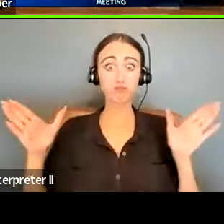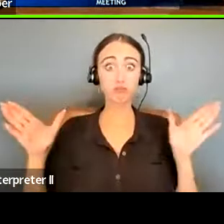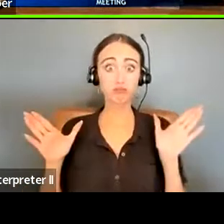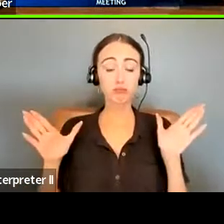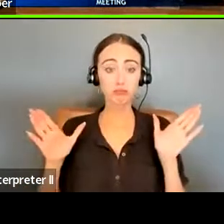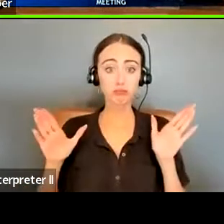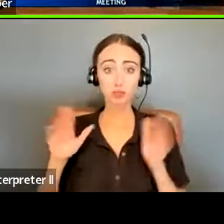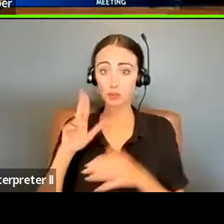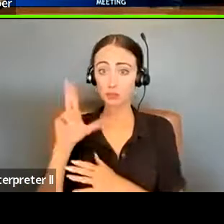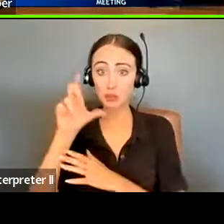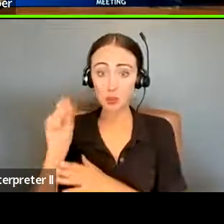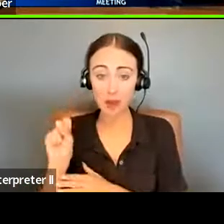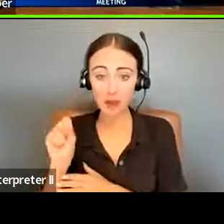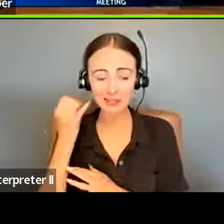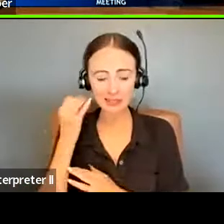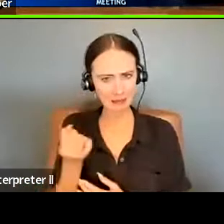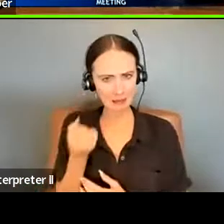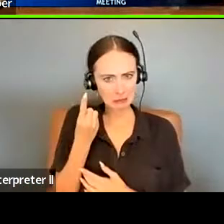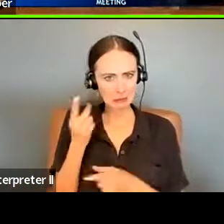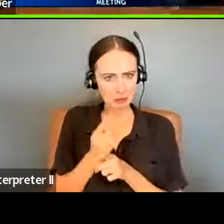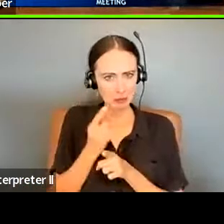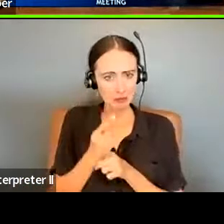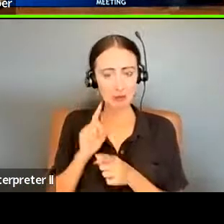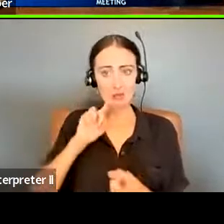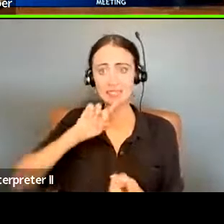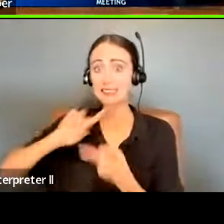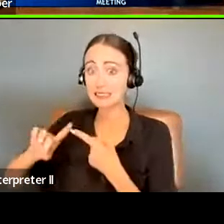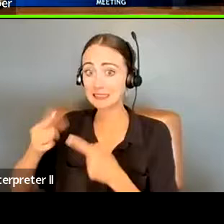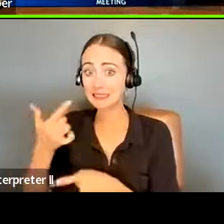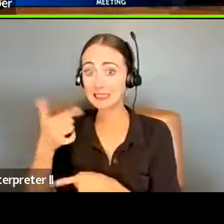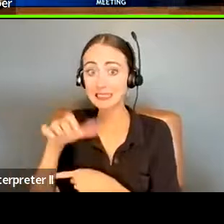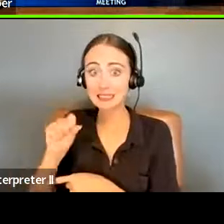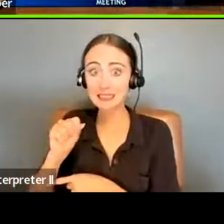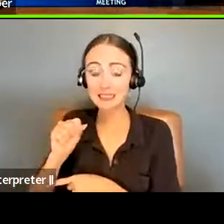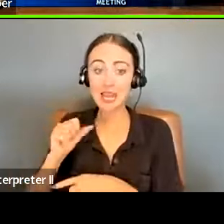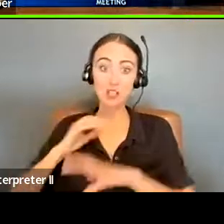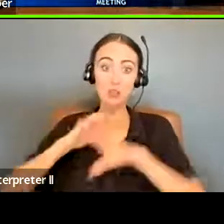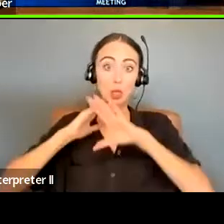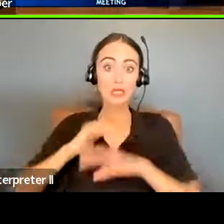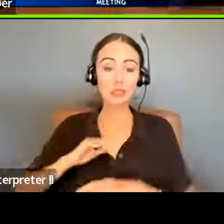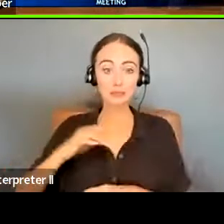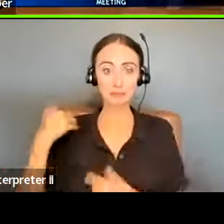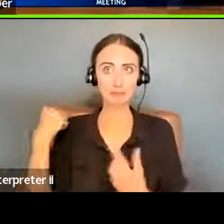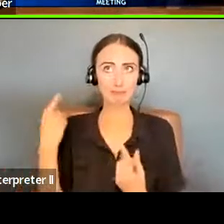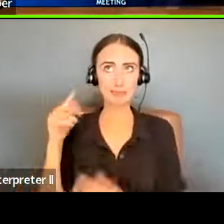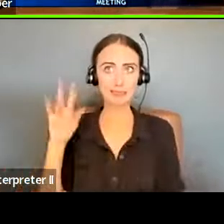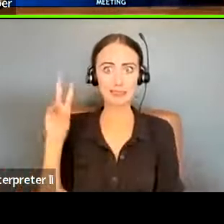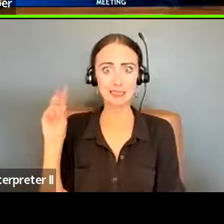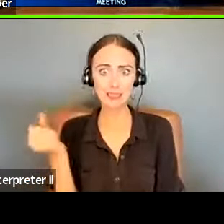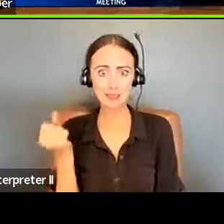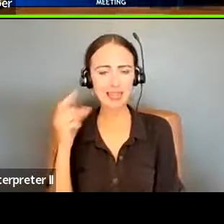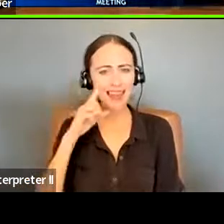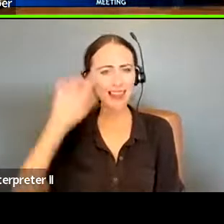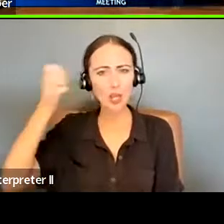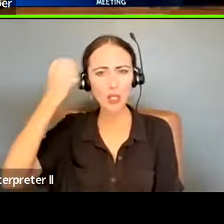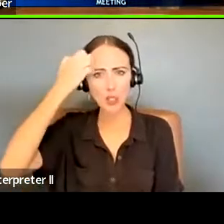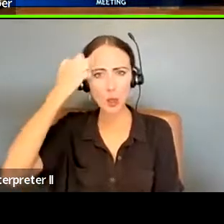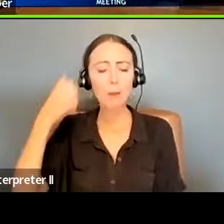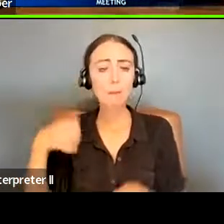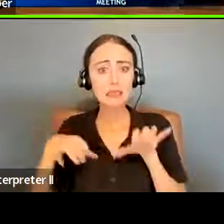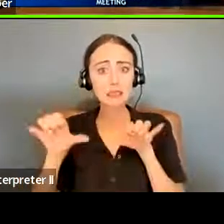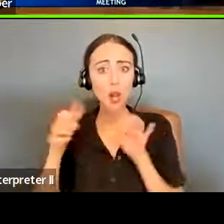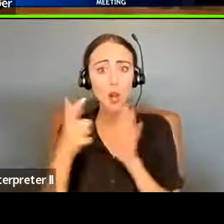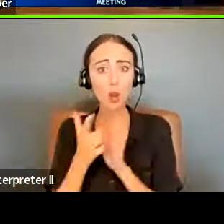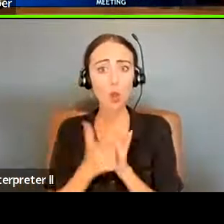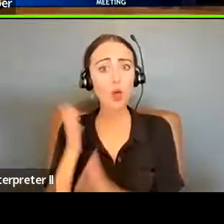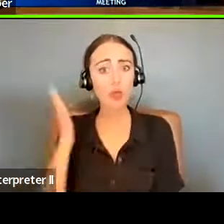understand the committee report correctly, until the gas crisis in the 70s. And I think apparently, at least in Europe, it still is the law